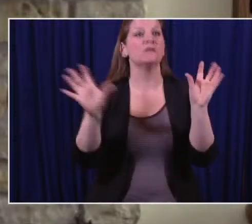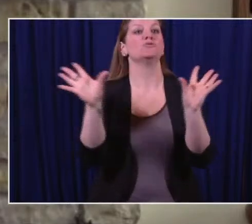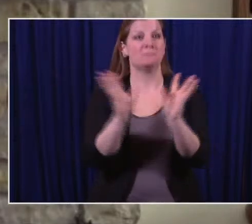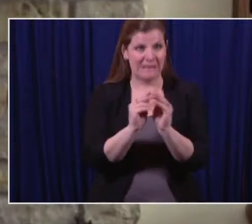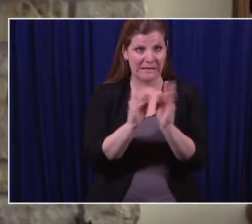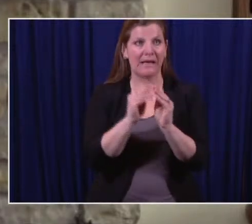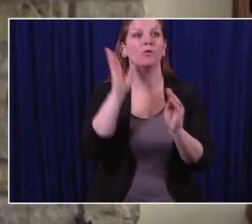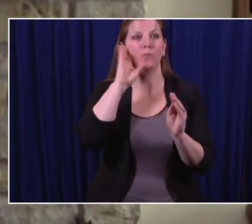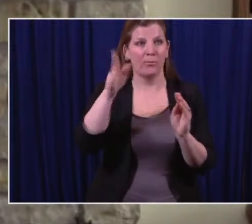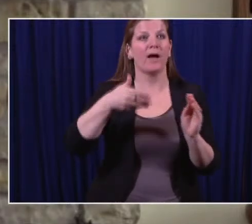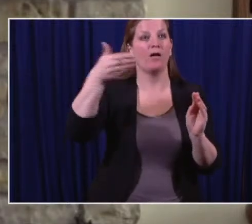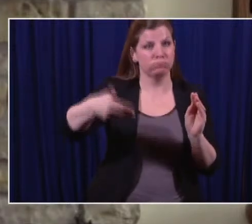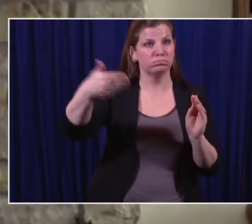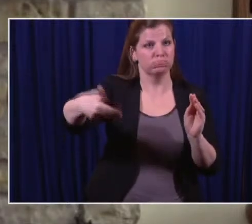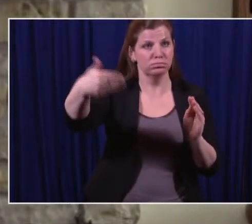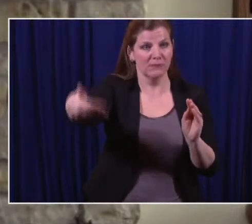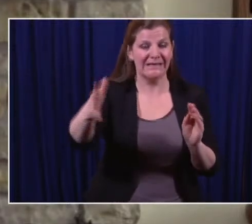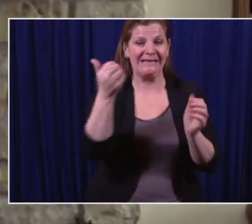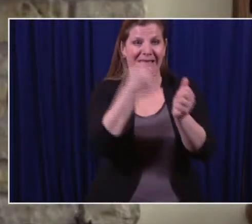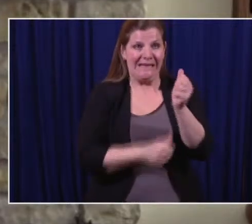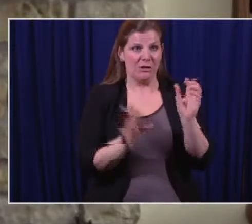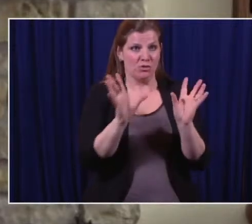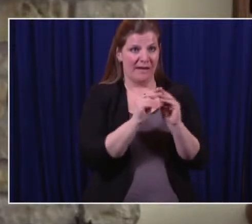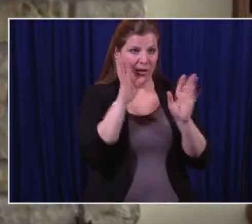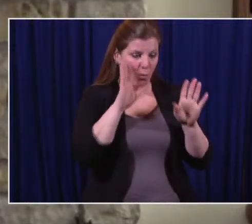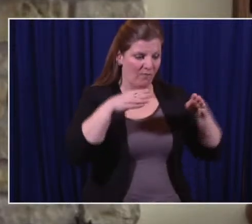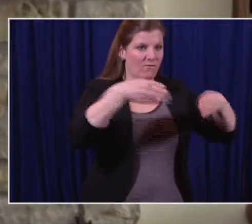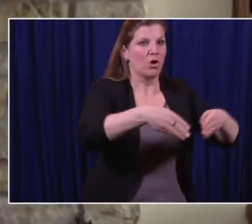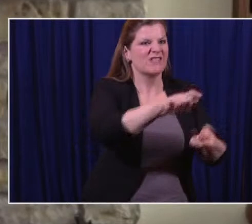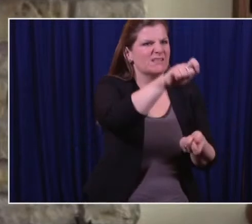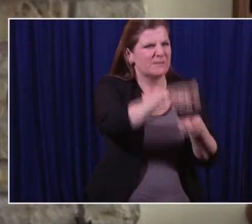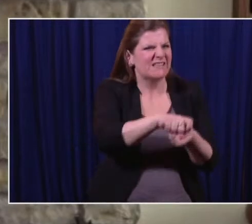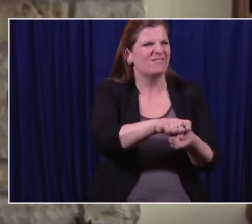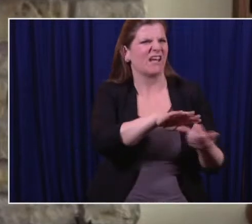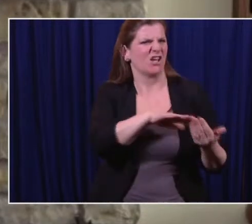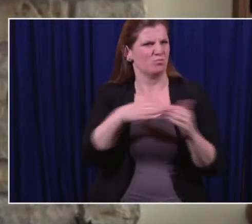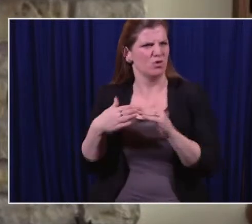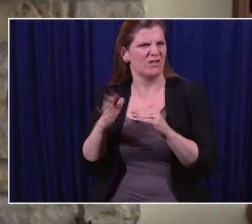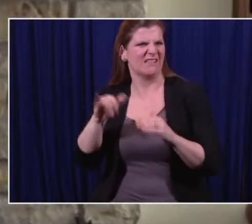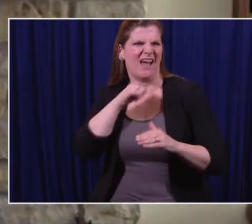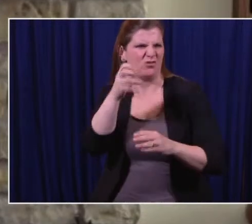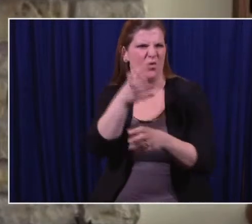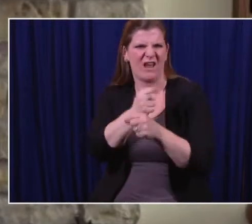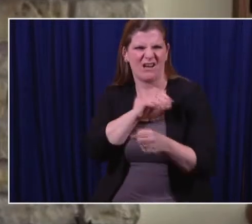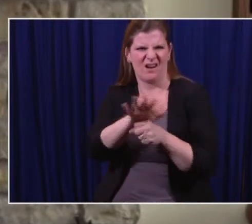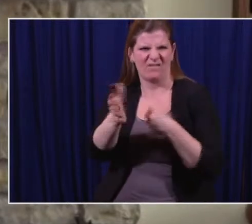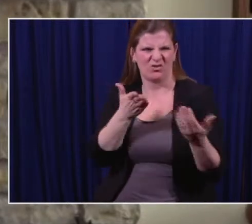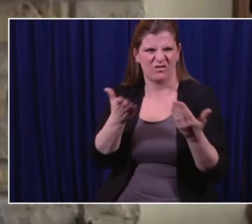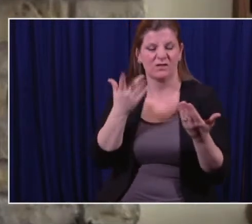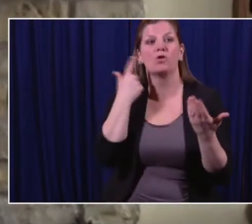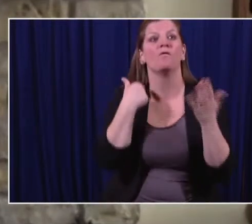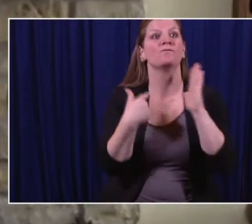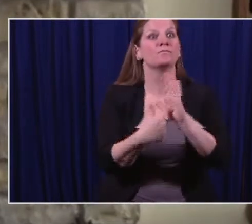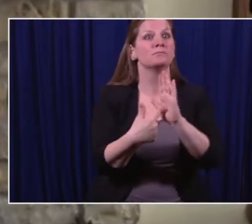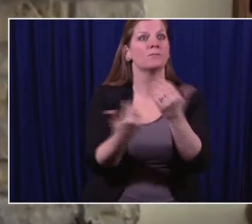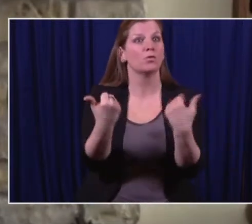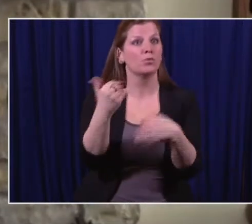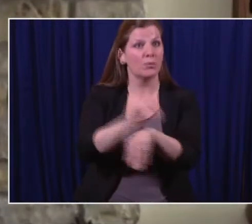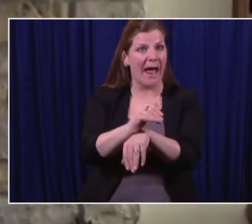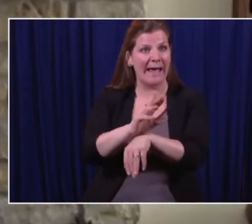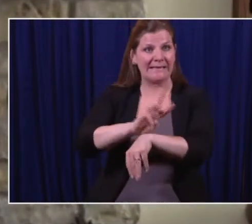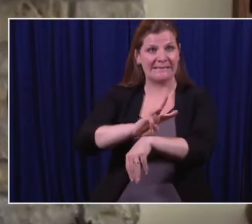in addressing issues common to specific underserved communities. For example, tonight at 6:30, we will host a virtual conversation led